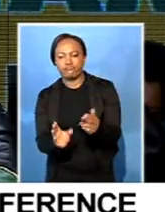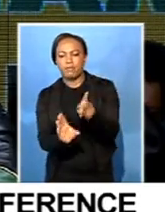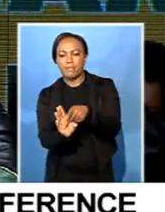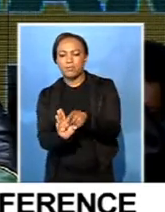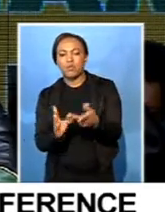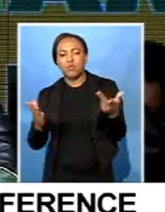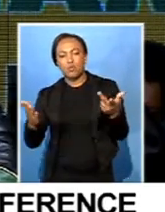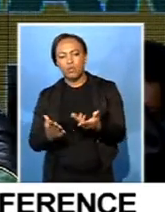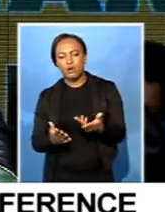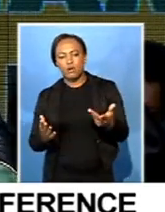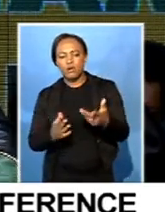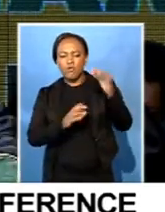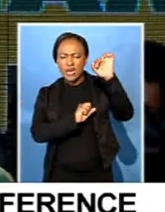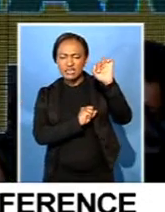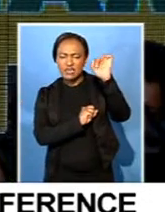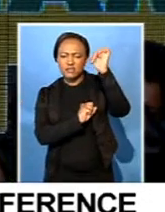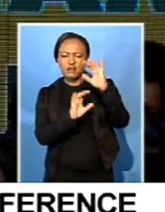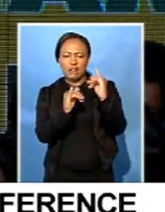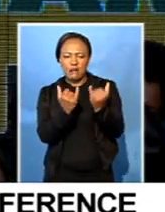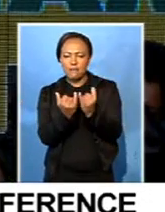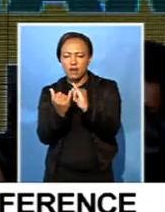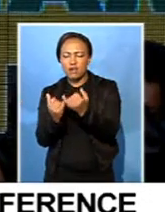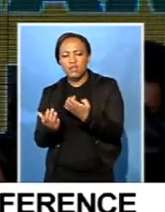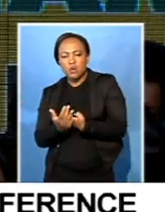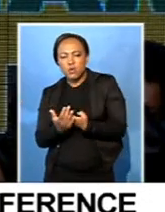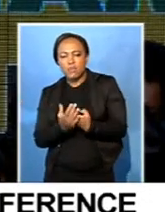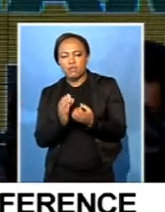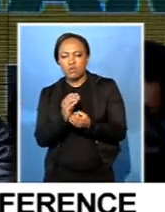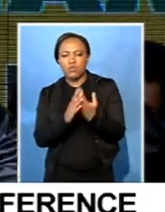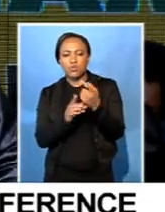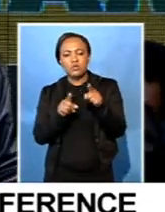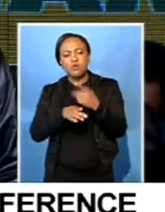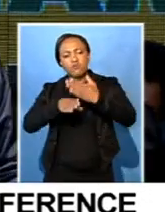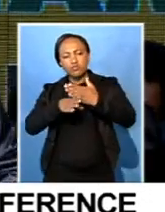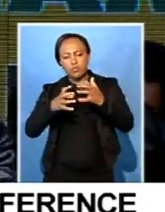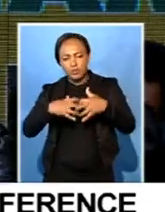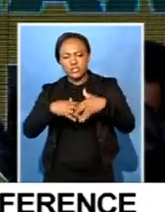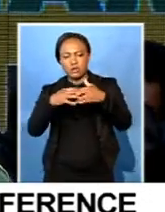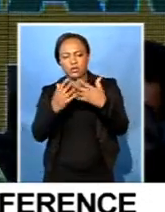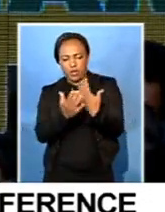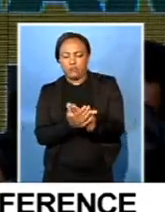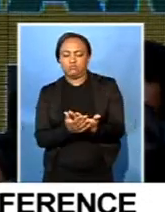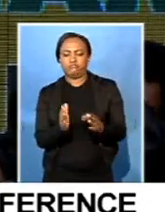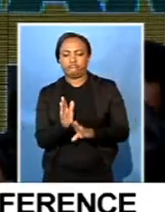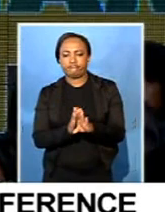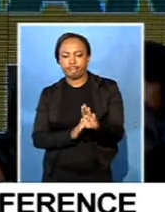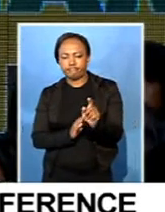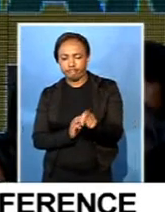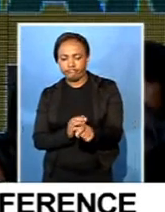in industrial expansion, economic growth, and job creation.